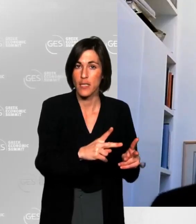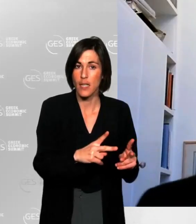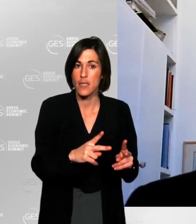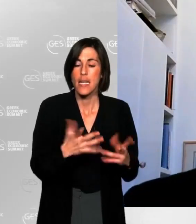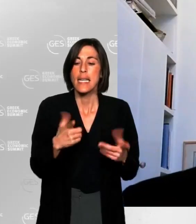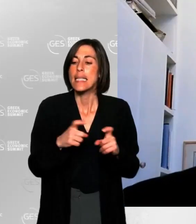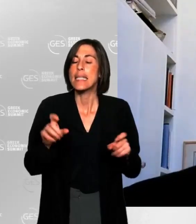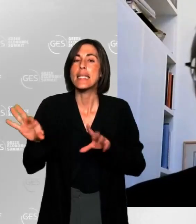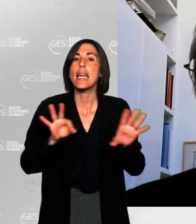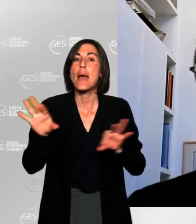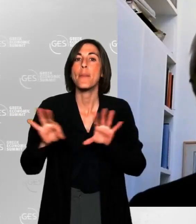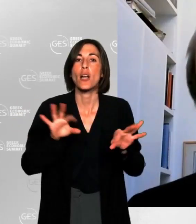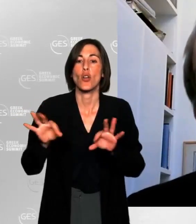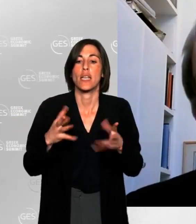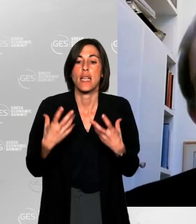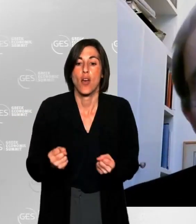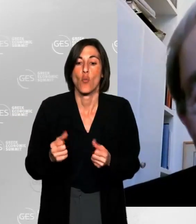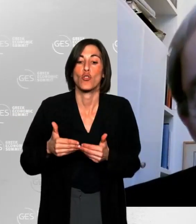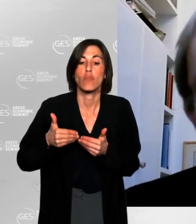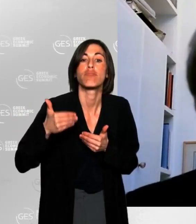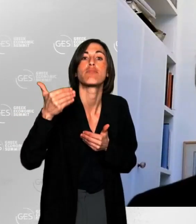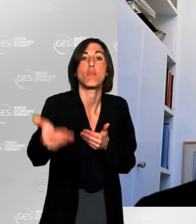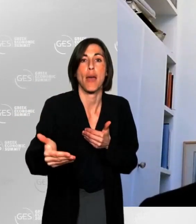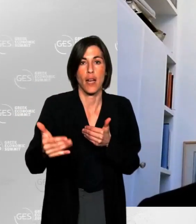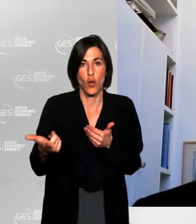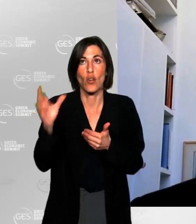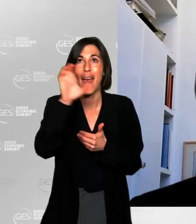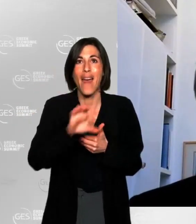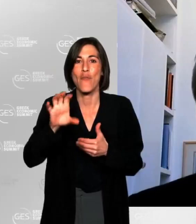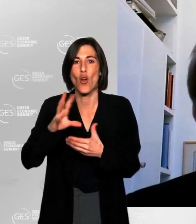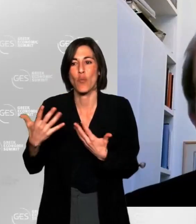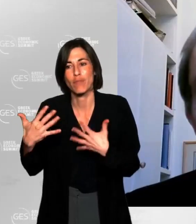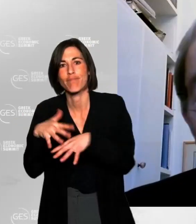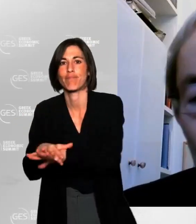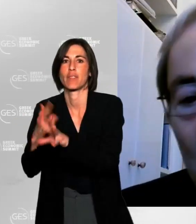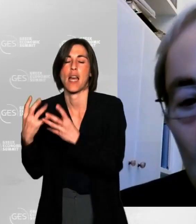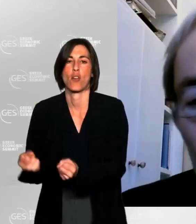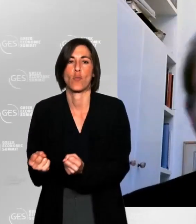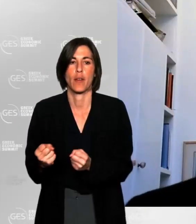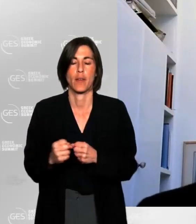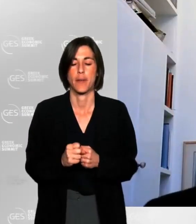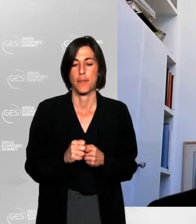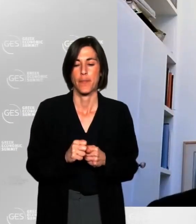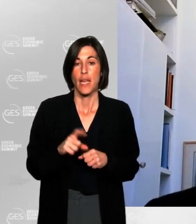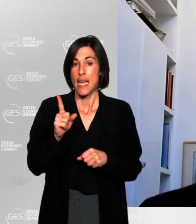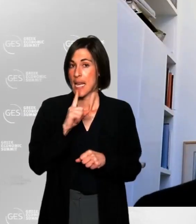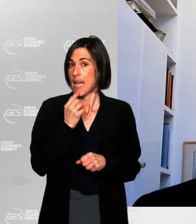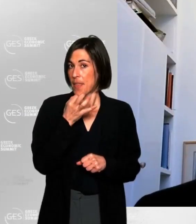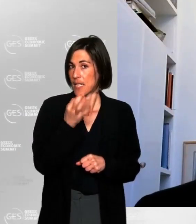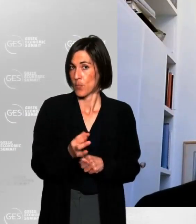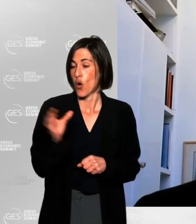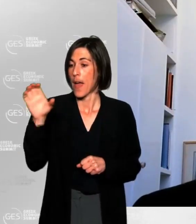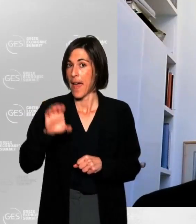Now about Europe, in fact, I'm much more optimistic now than I was during the debt crisis of 10 years ago.